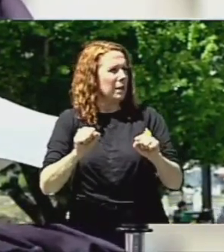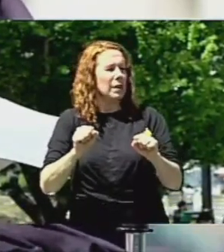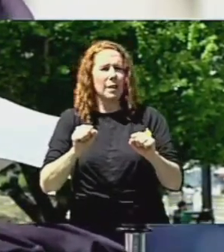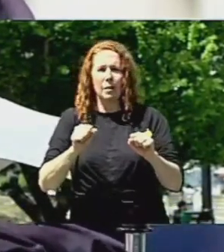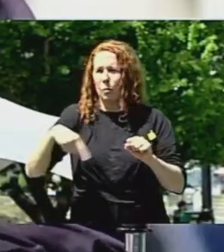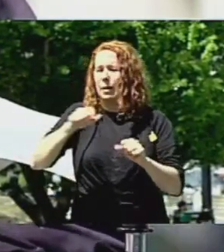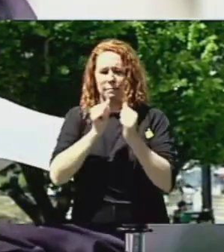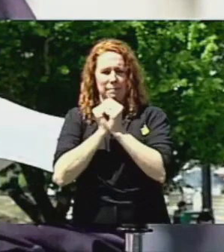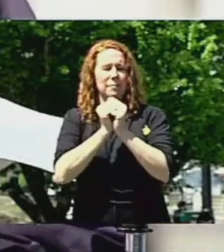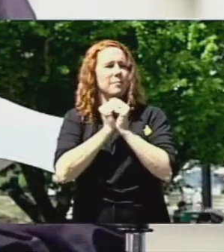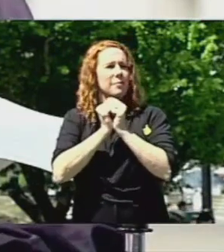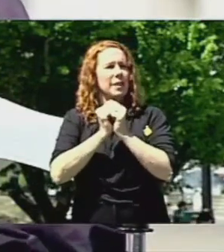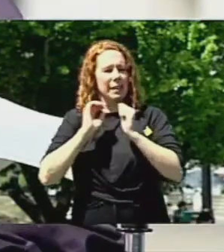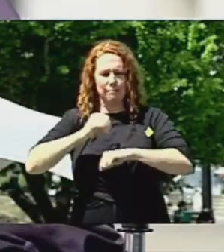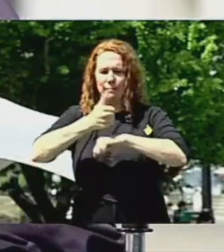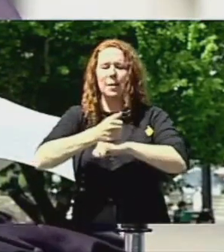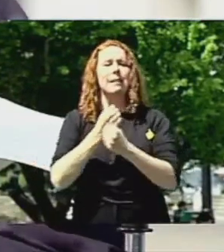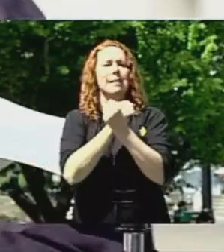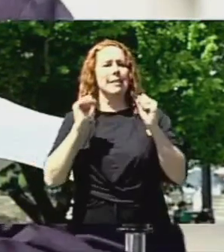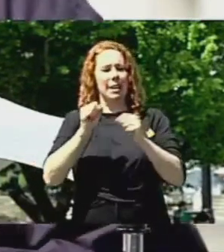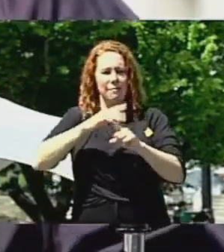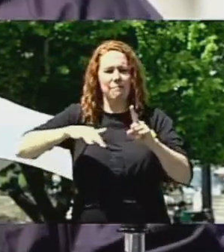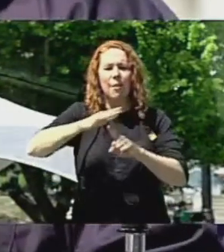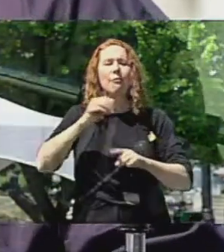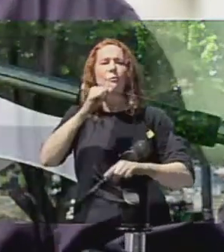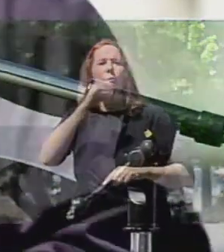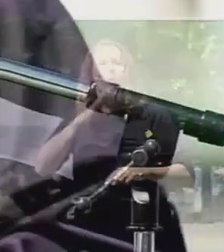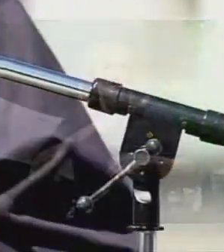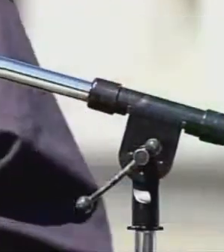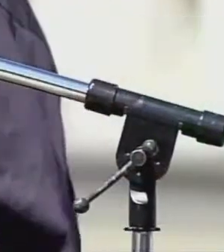and children. Thank you all. Miigwech.